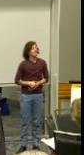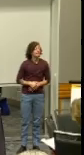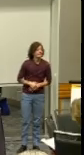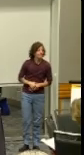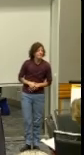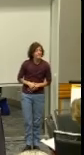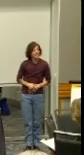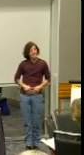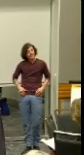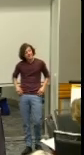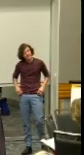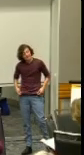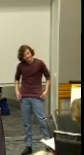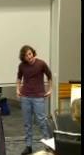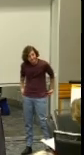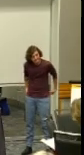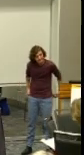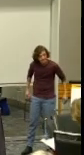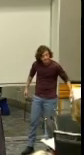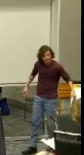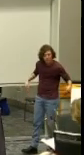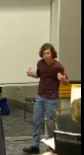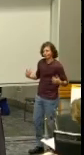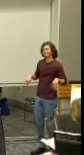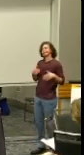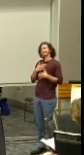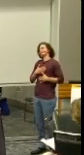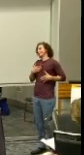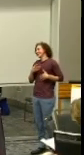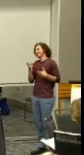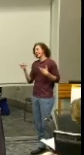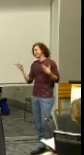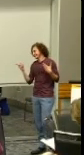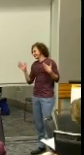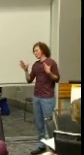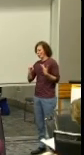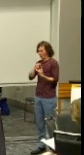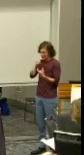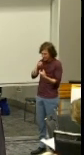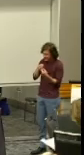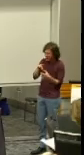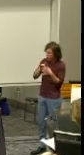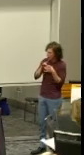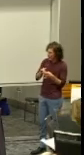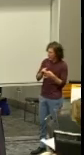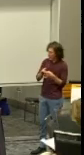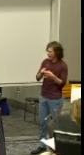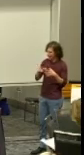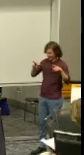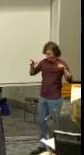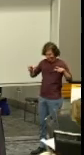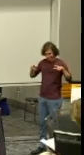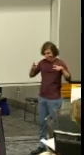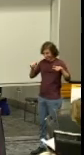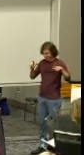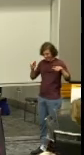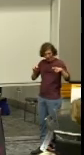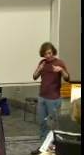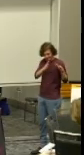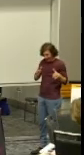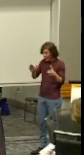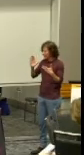Hey, I really appreciate you guys going into detail on the plans and everything, and the site sounds like you've done you're going to be doing extensive